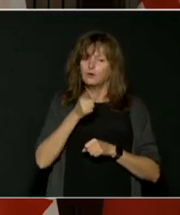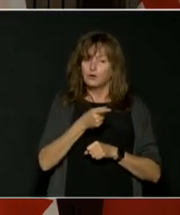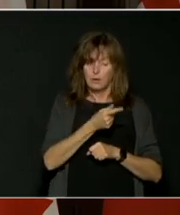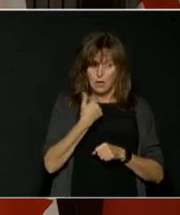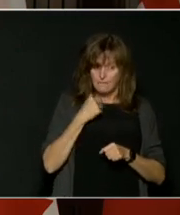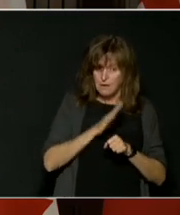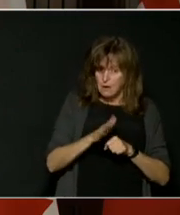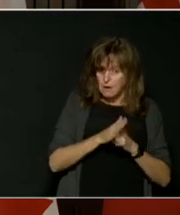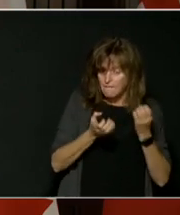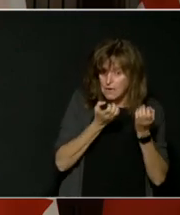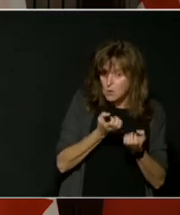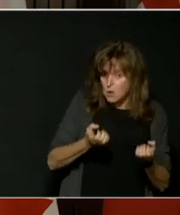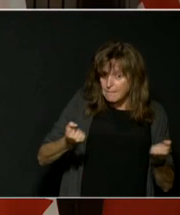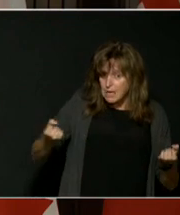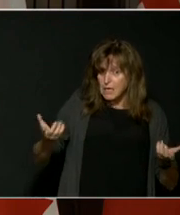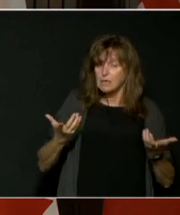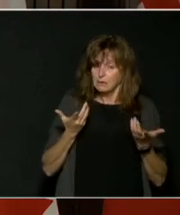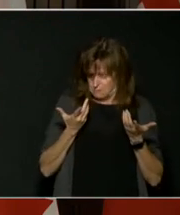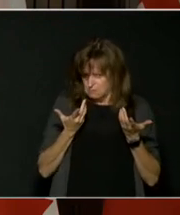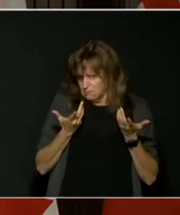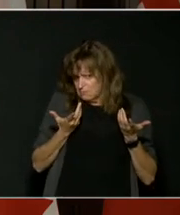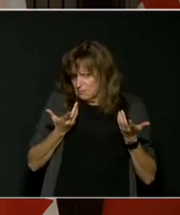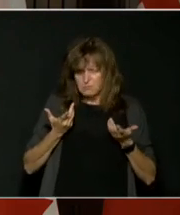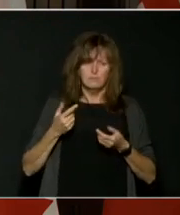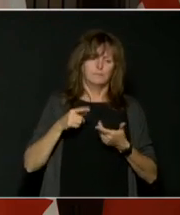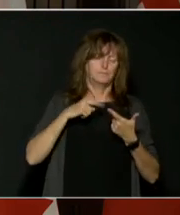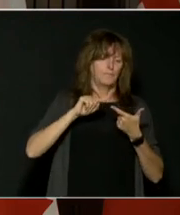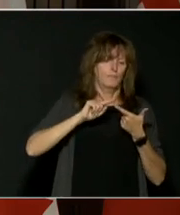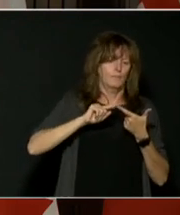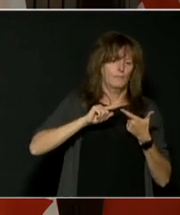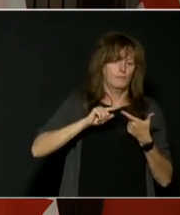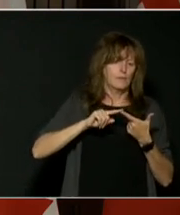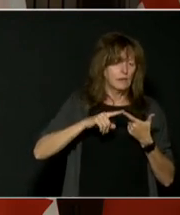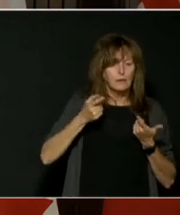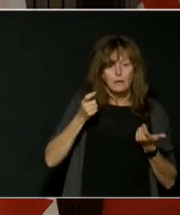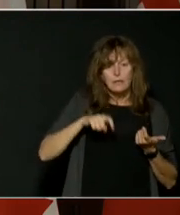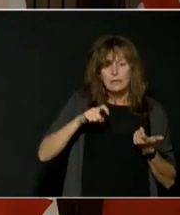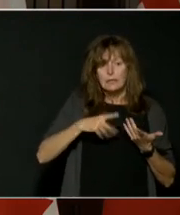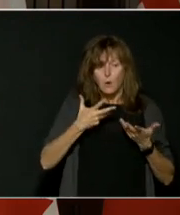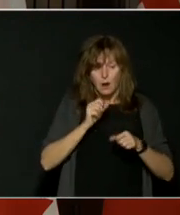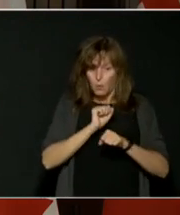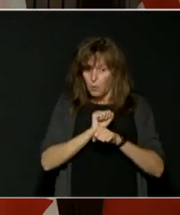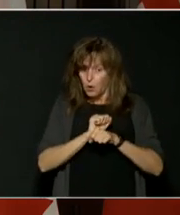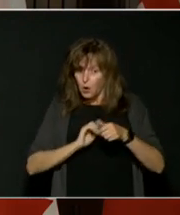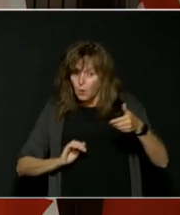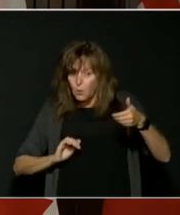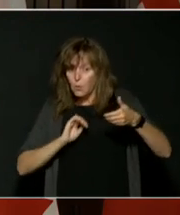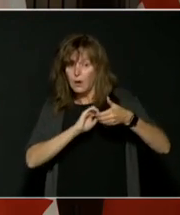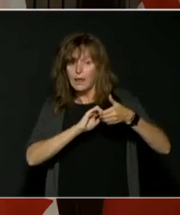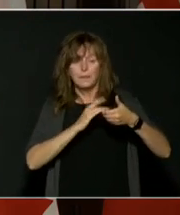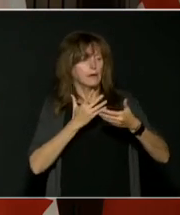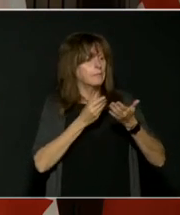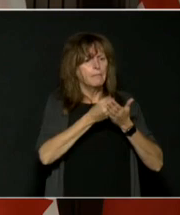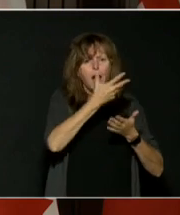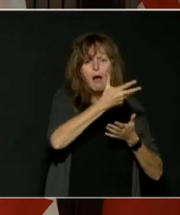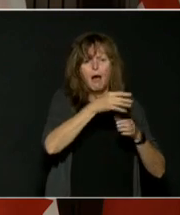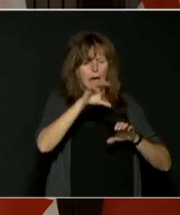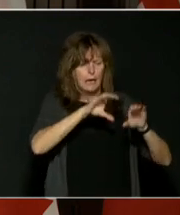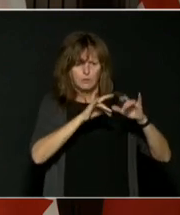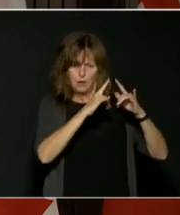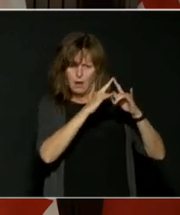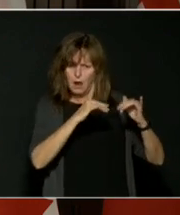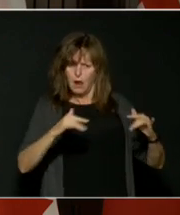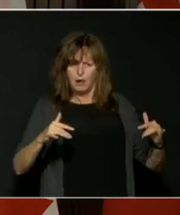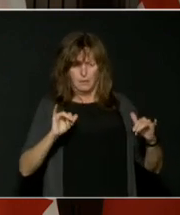which is all underway. We also need to work with our global supply chain. Right now, as you can imagine, all across the